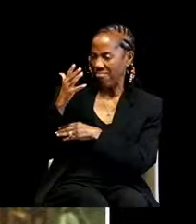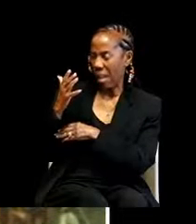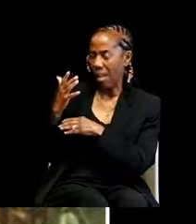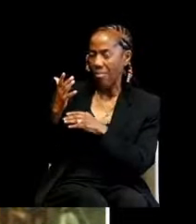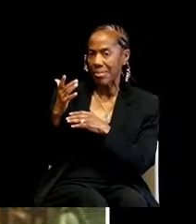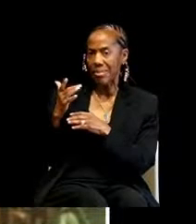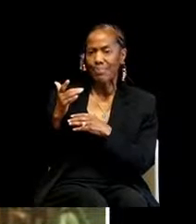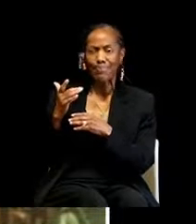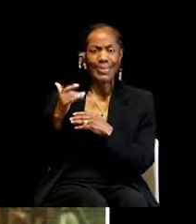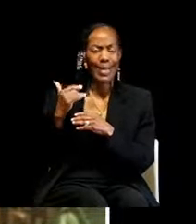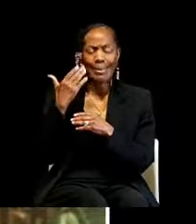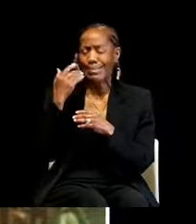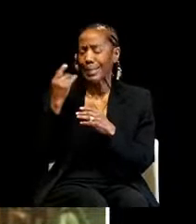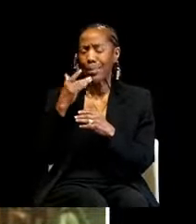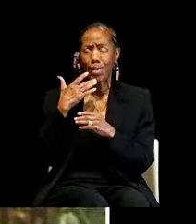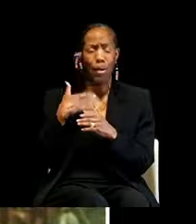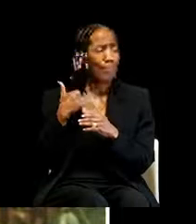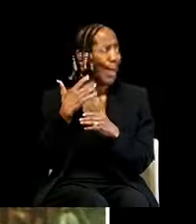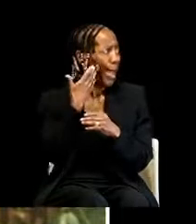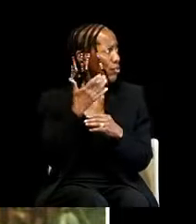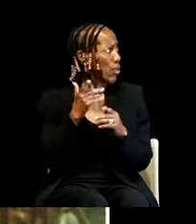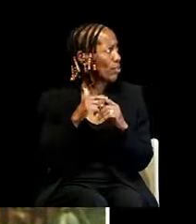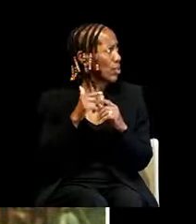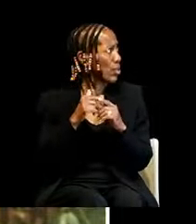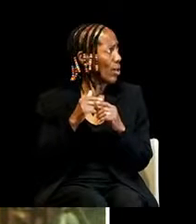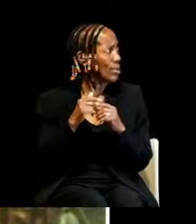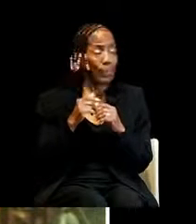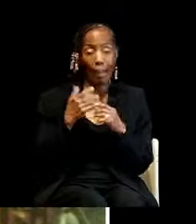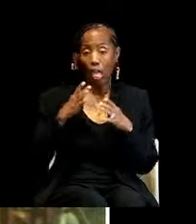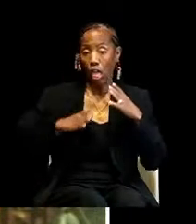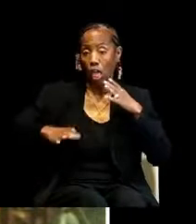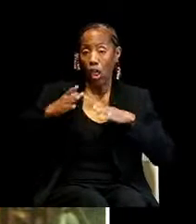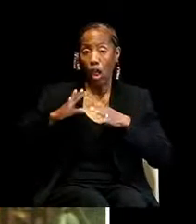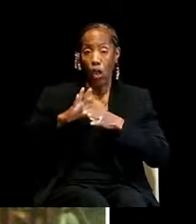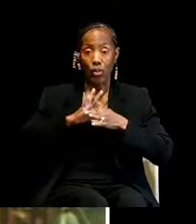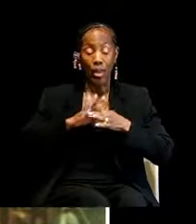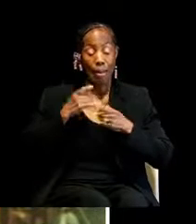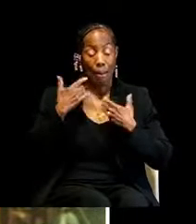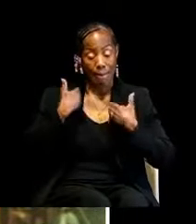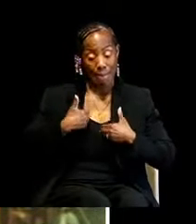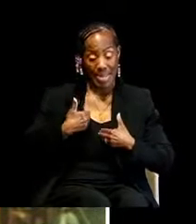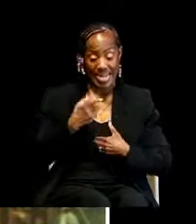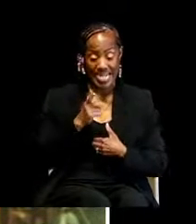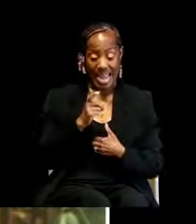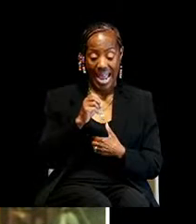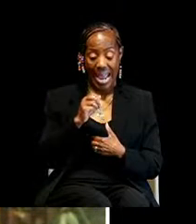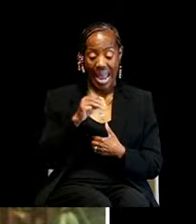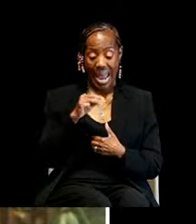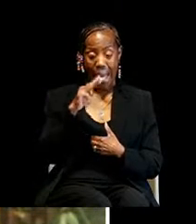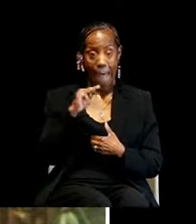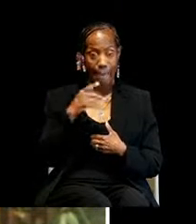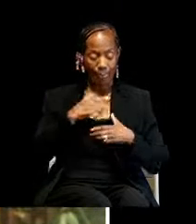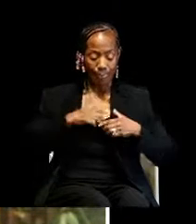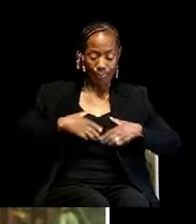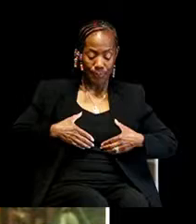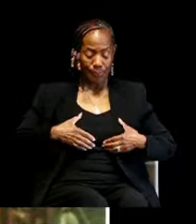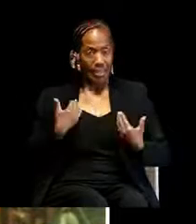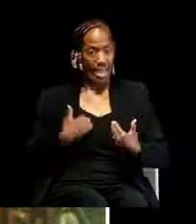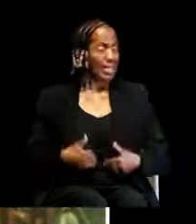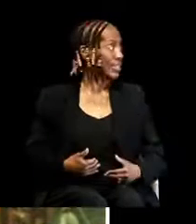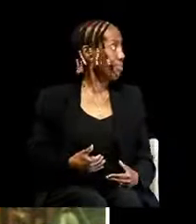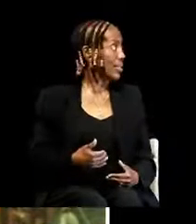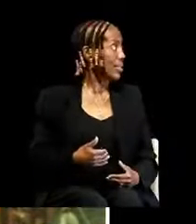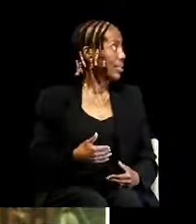our fits, okay? As you can see, that's me in the denim on denim with the little thing in the front, right? I just